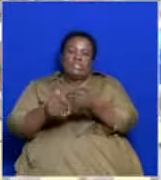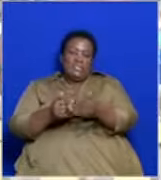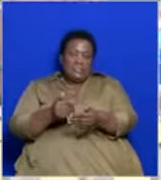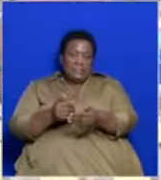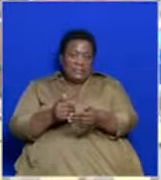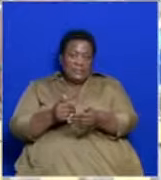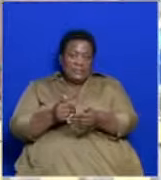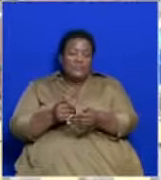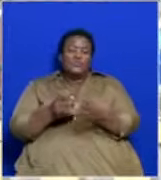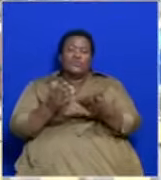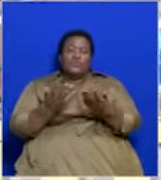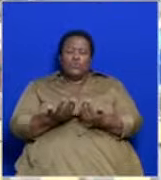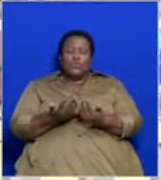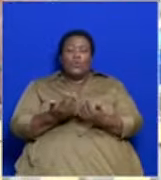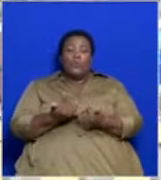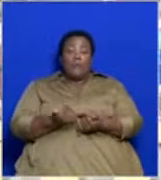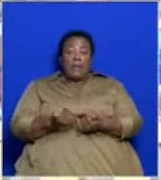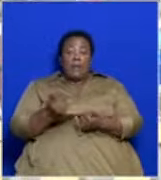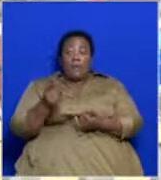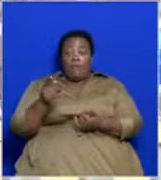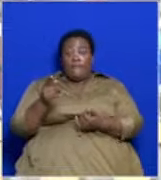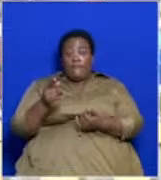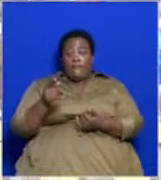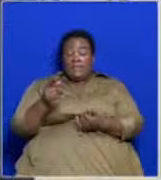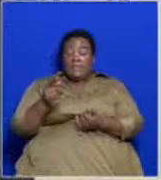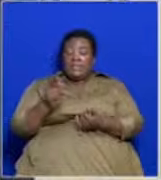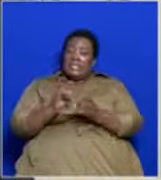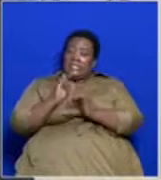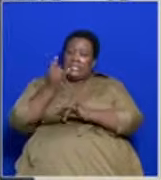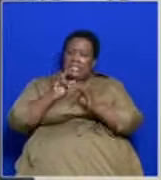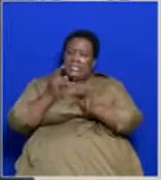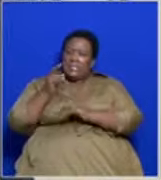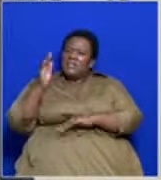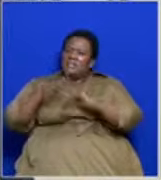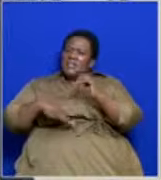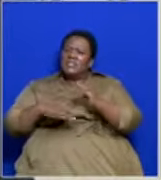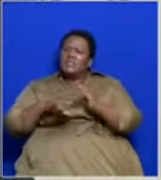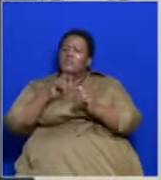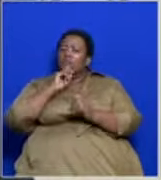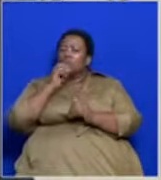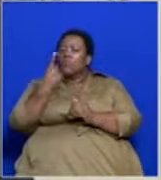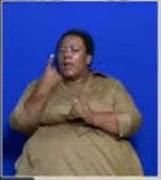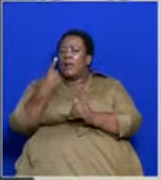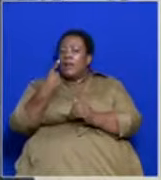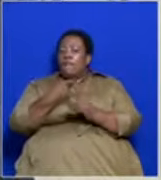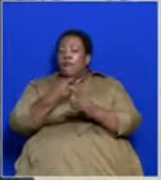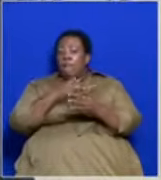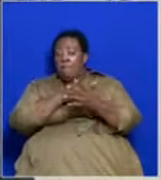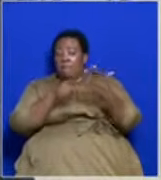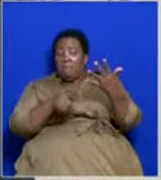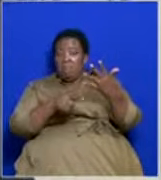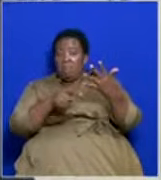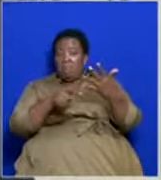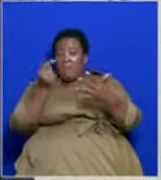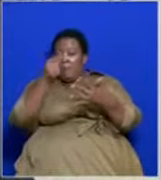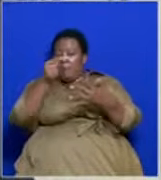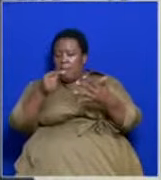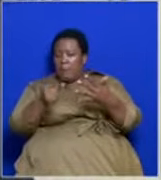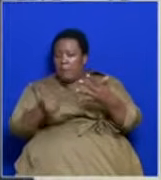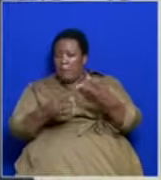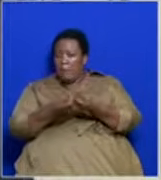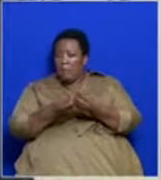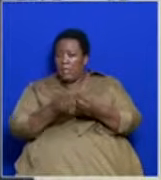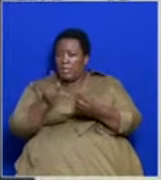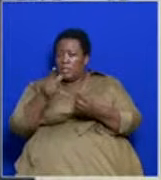city charges him with only one charge, which is he caused the funds